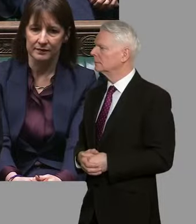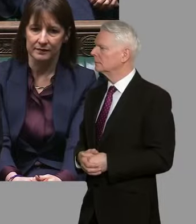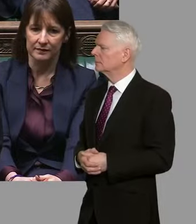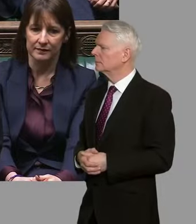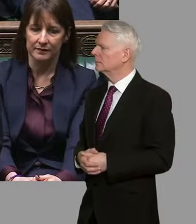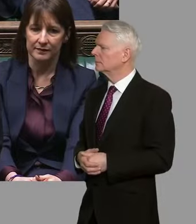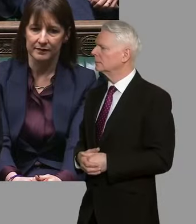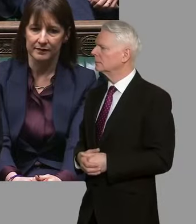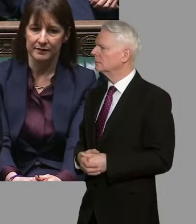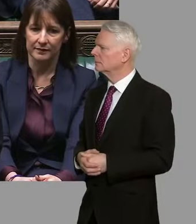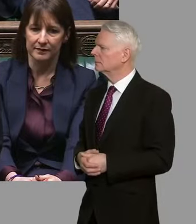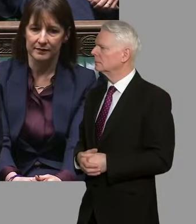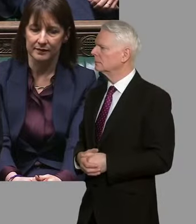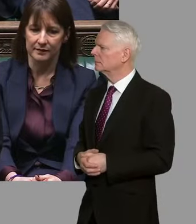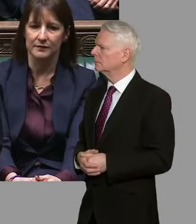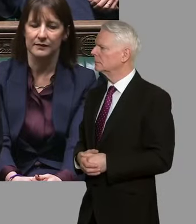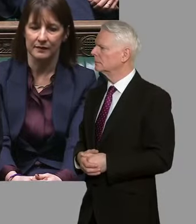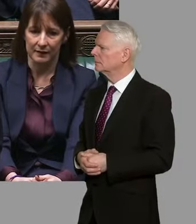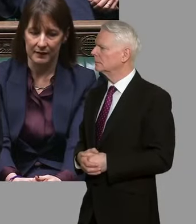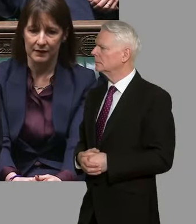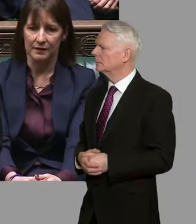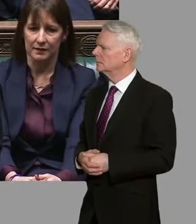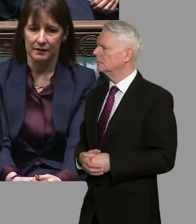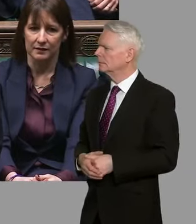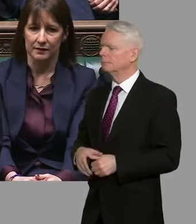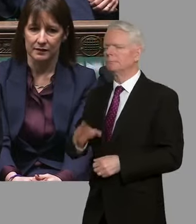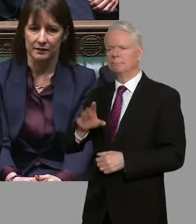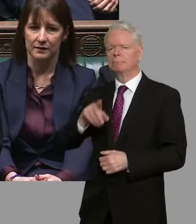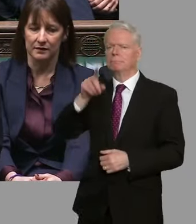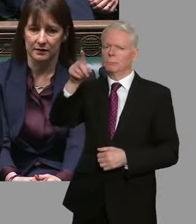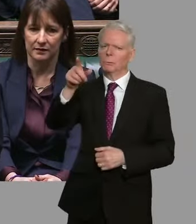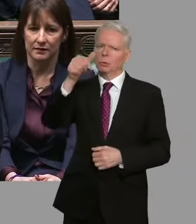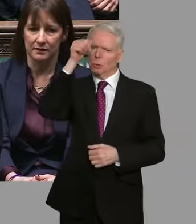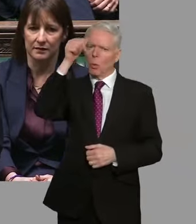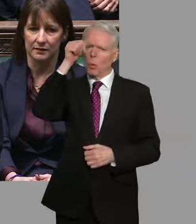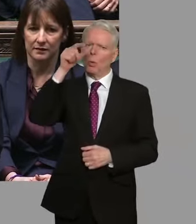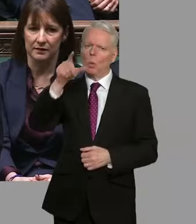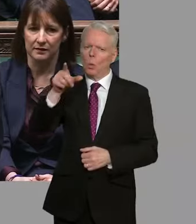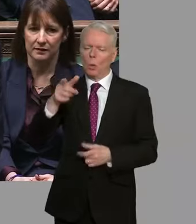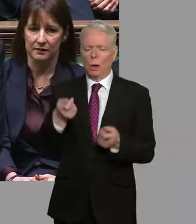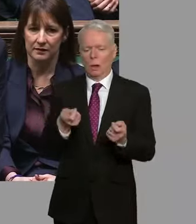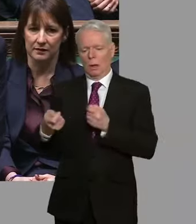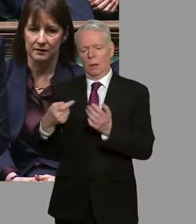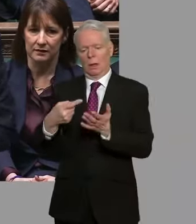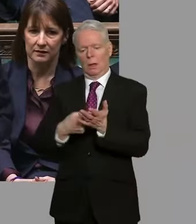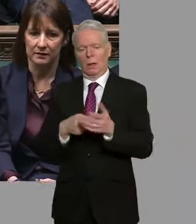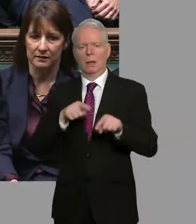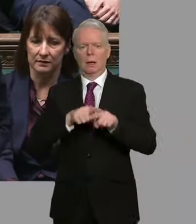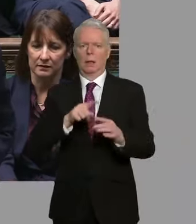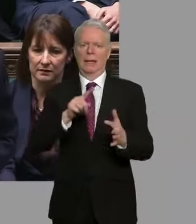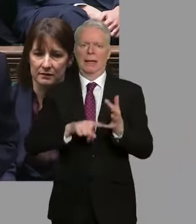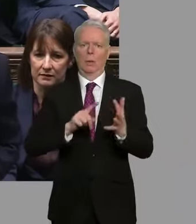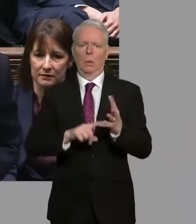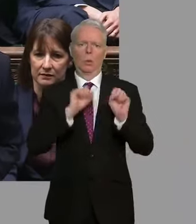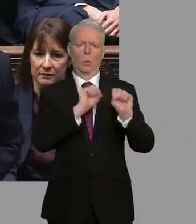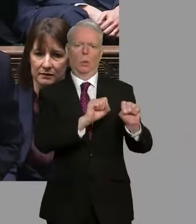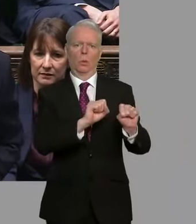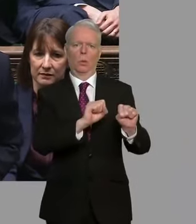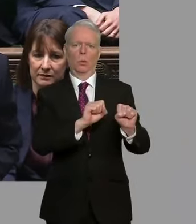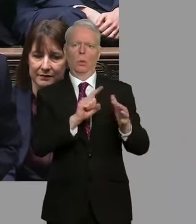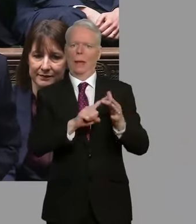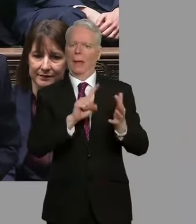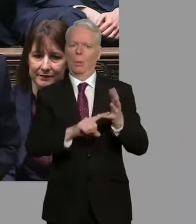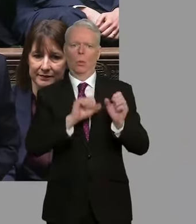Northern Ireland and Great Britain will continue to enjoy unfettered access to Great Britain indefinitely. The honourable member's made much